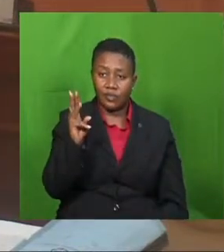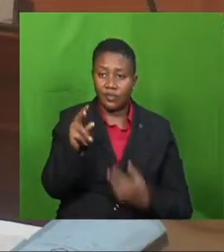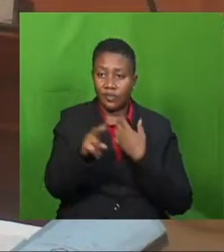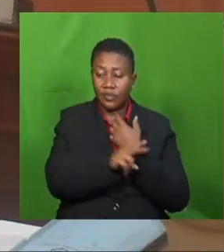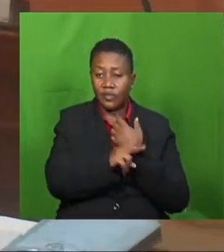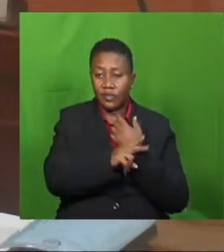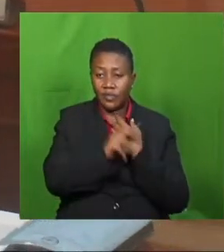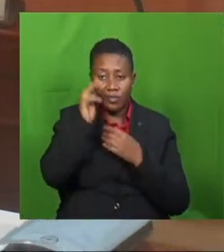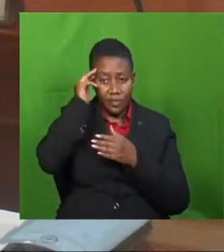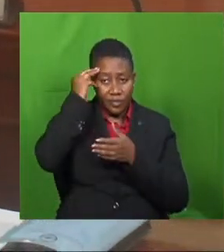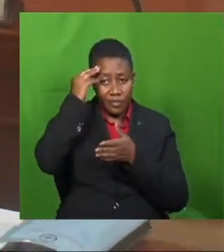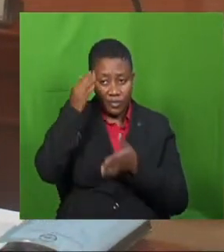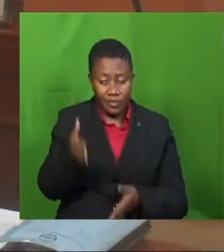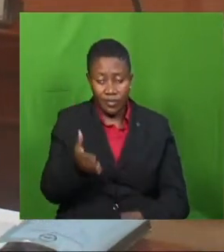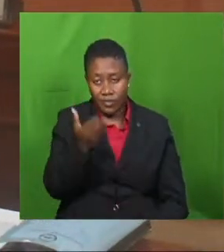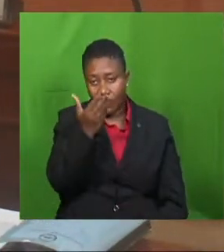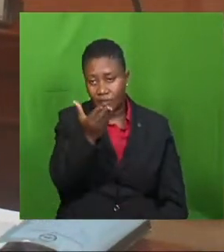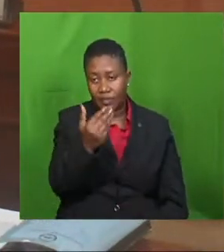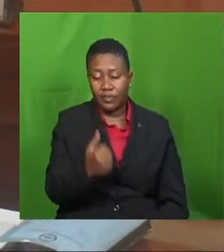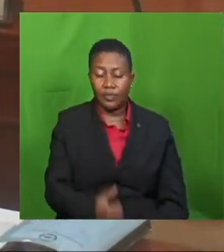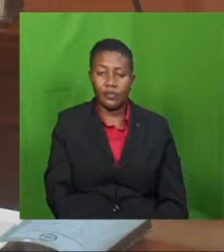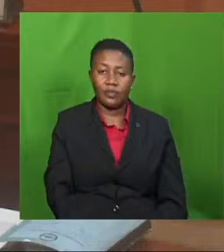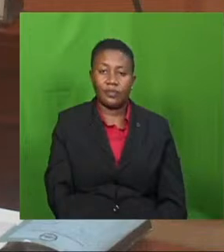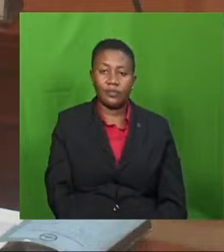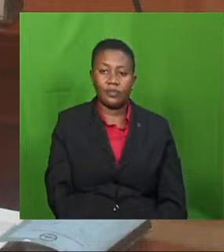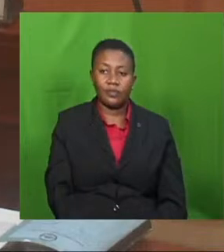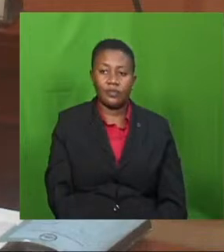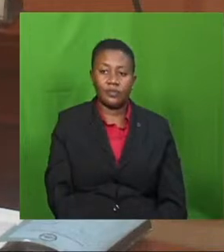here to take it instead of the Minister.